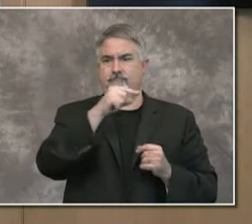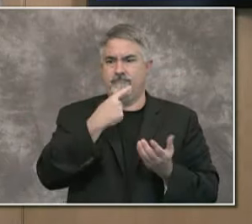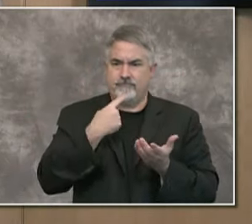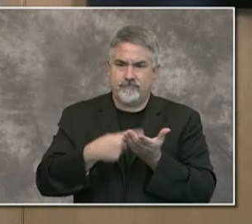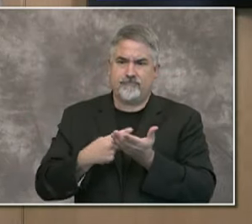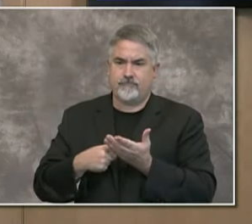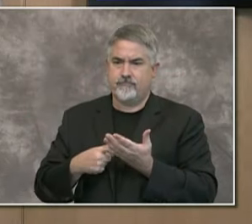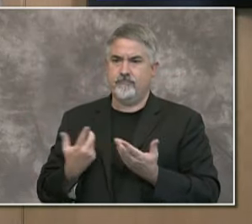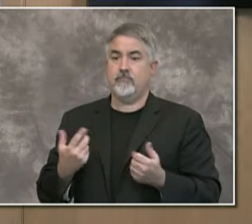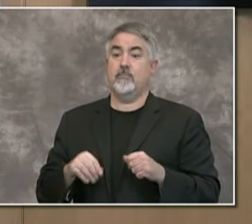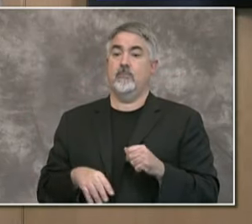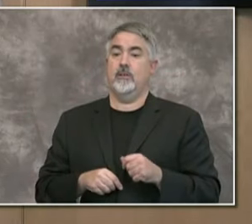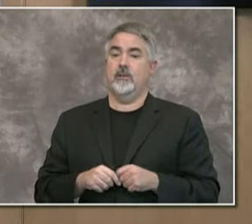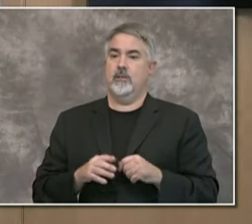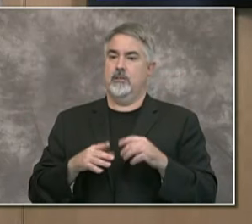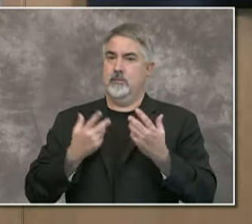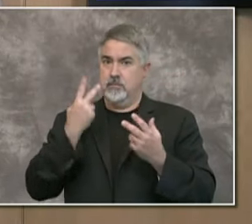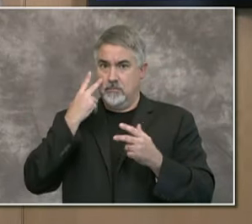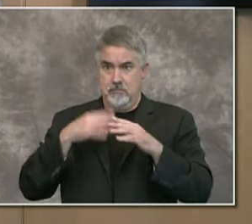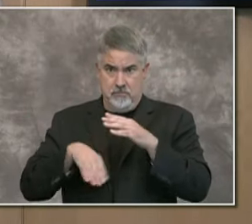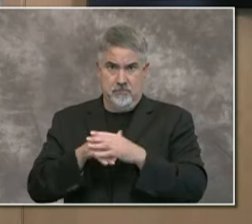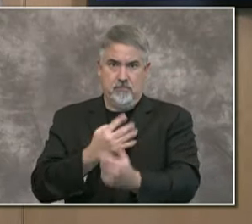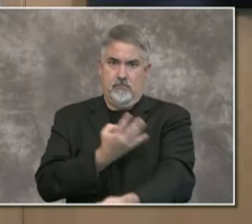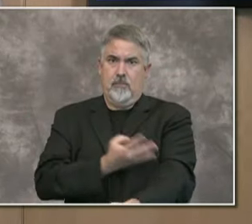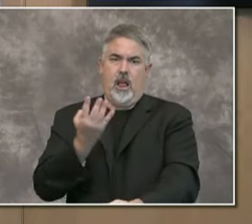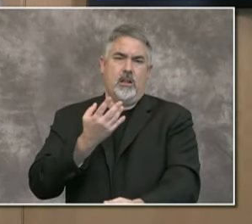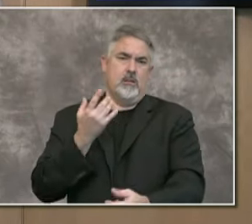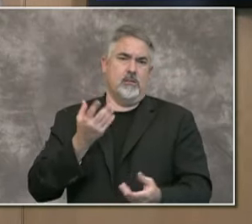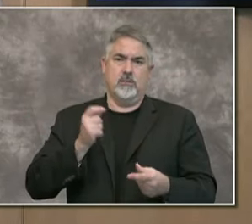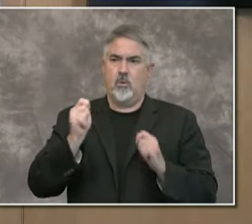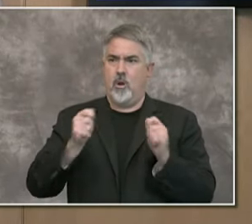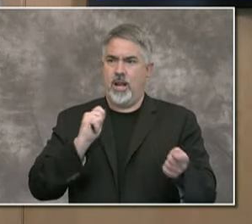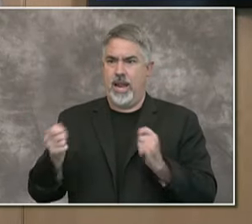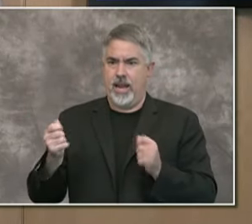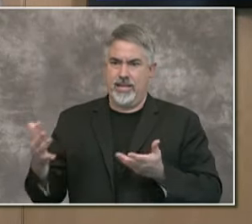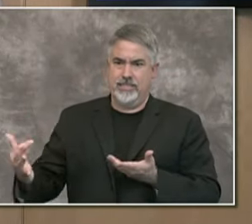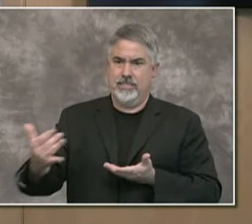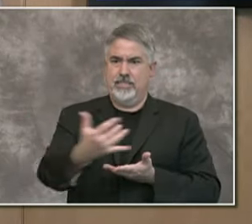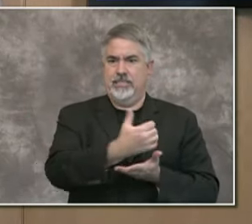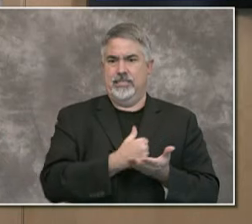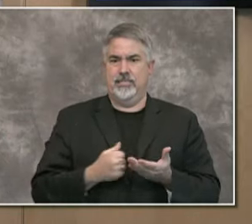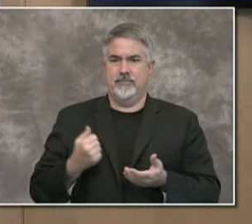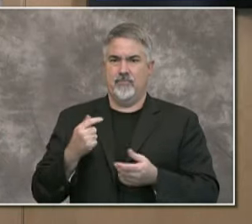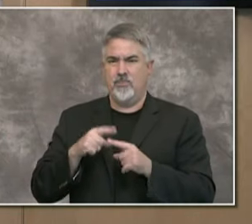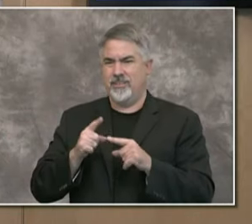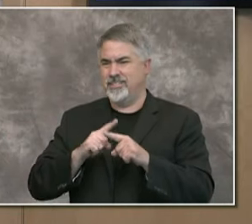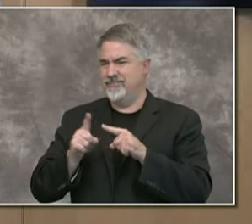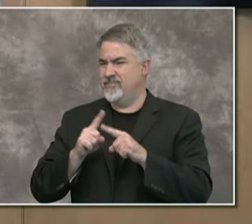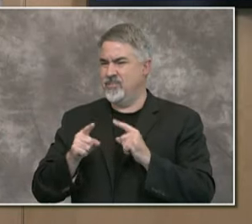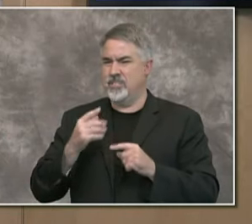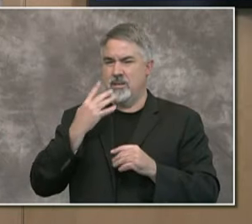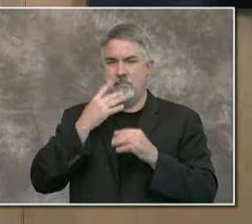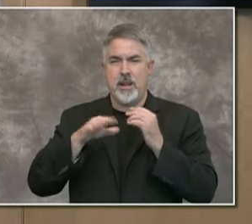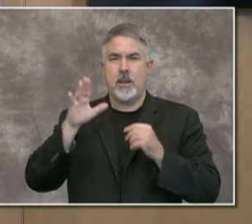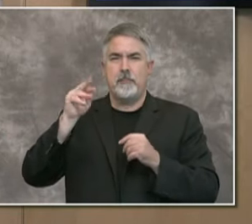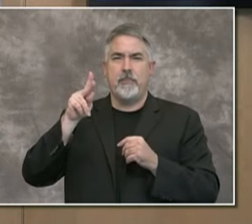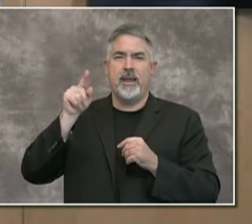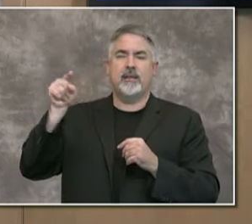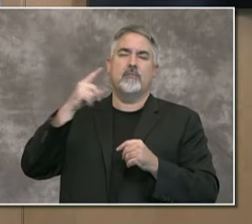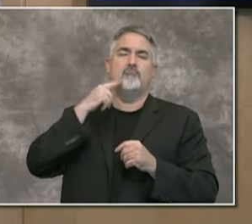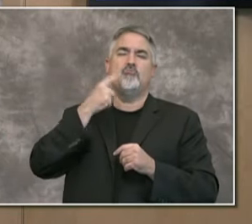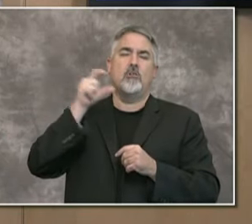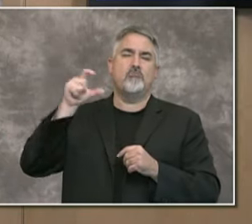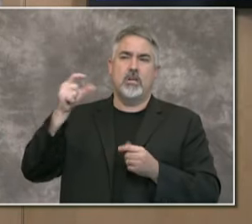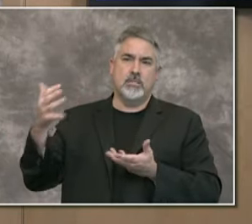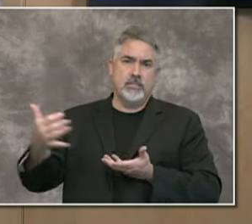donations and then coordination with the different blood banks to make sure that the patients for whom